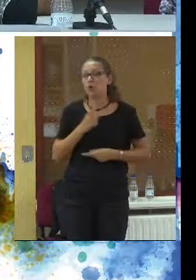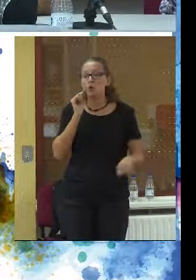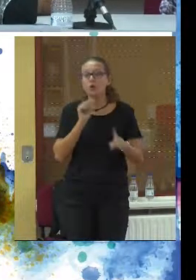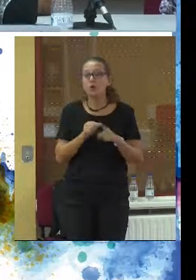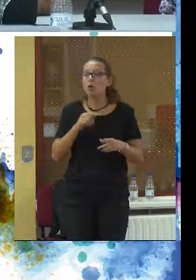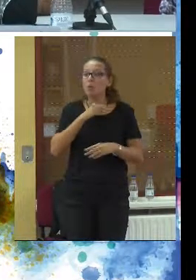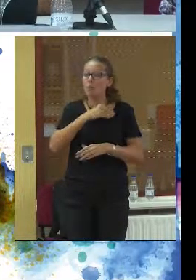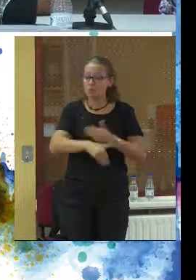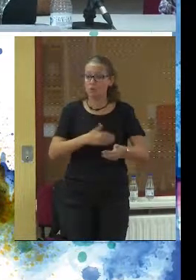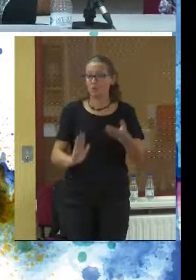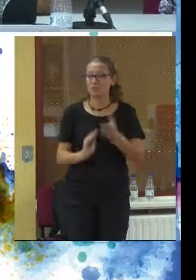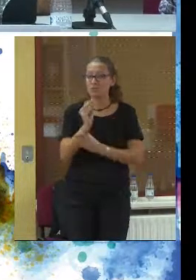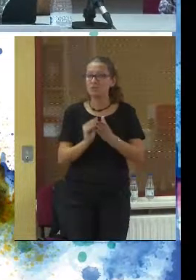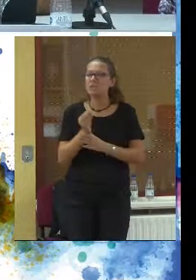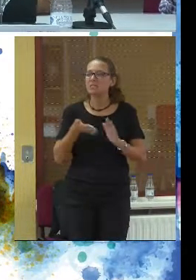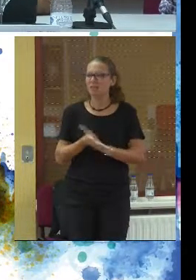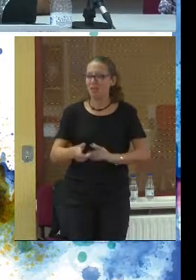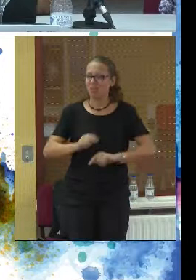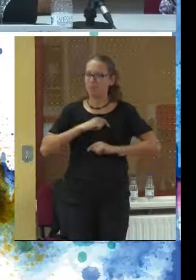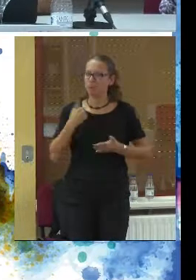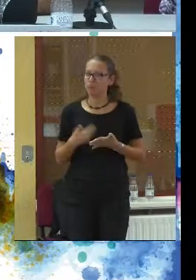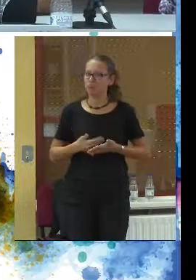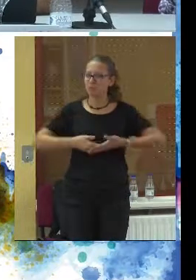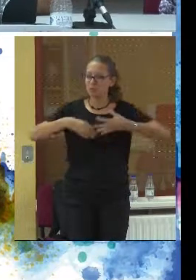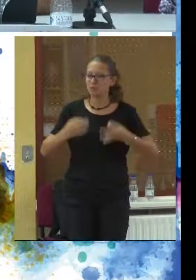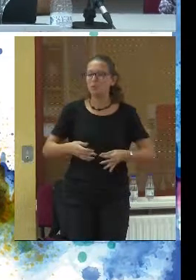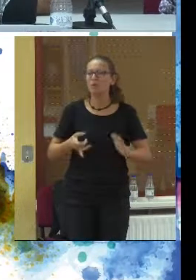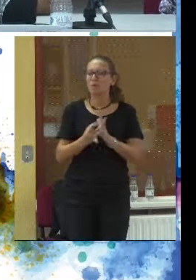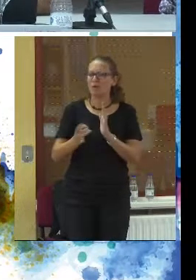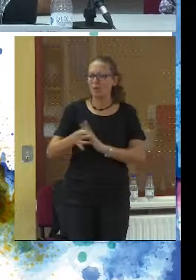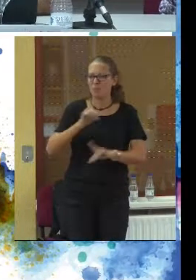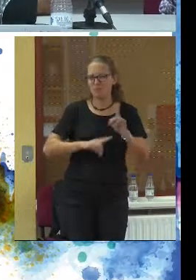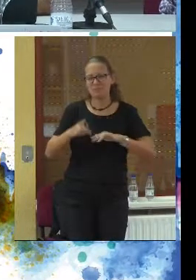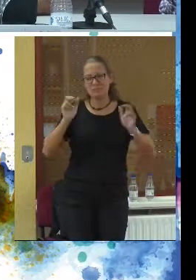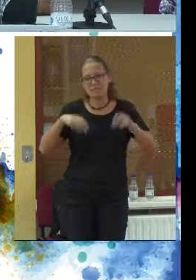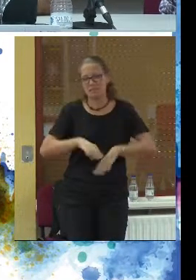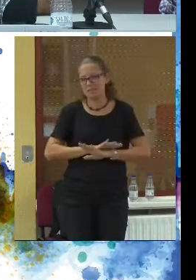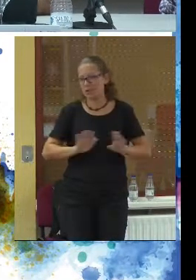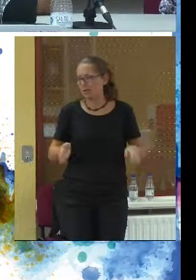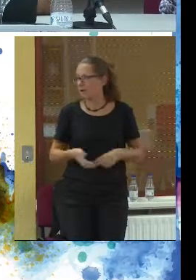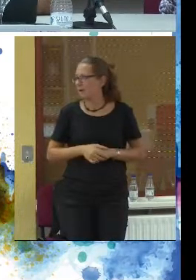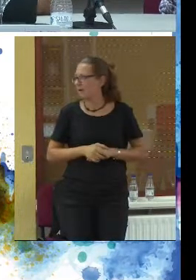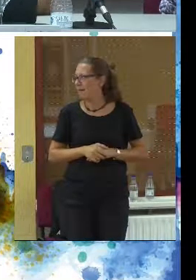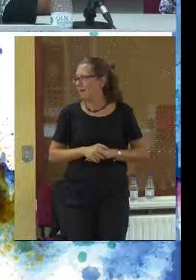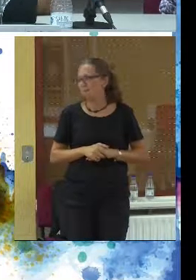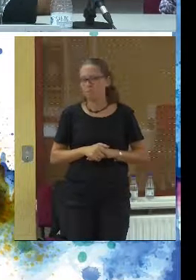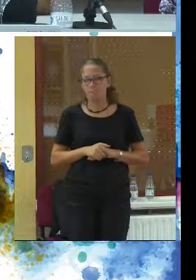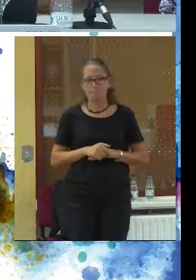are all the controls we carry out. So we have a fully guaranteed verification